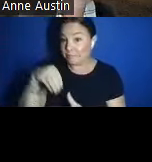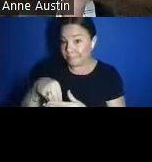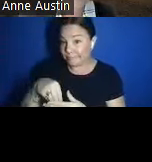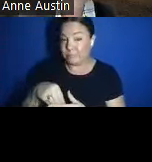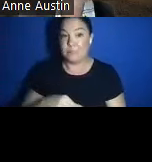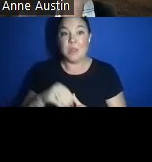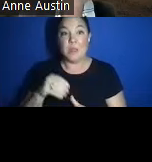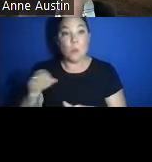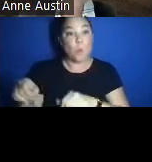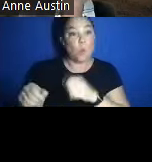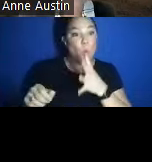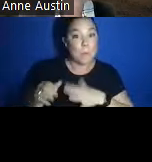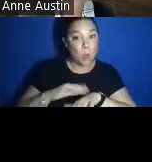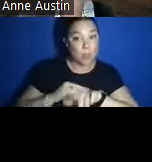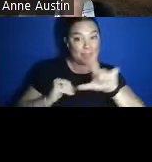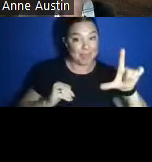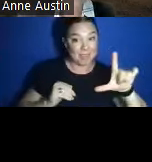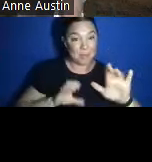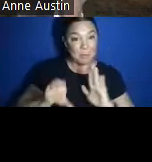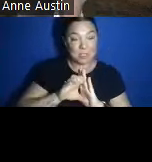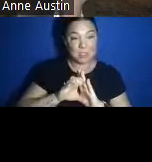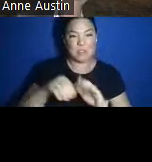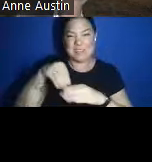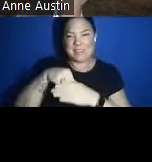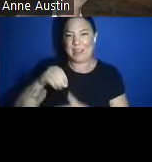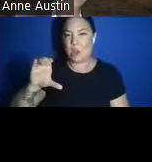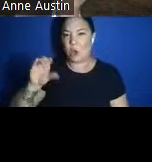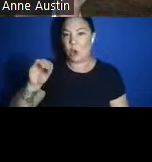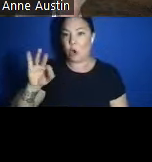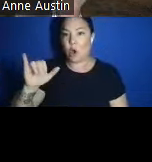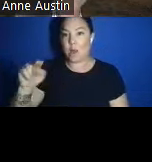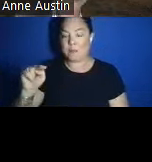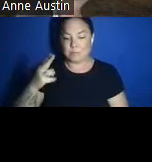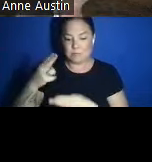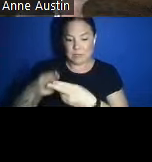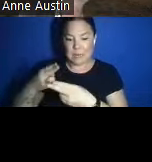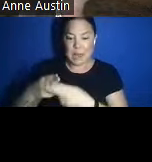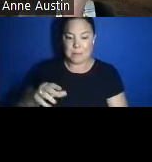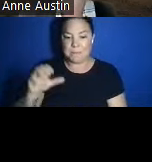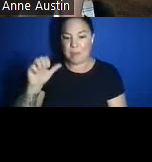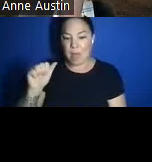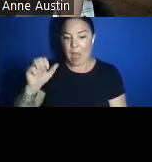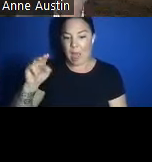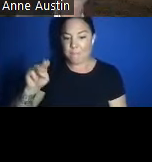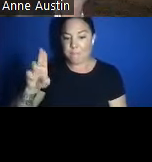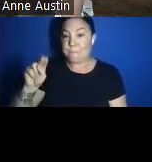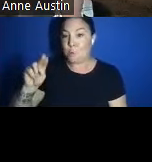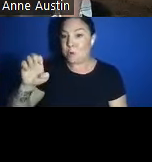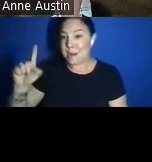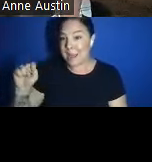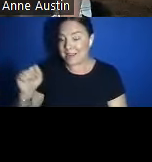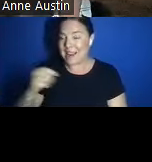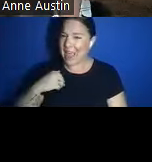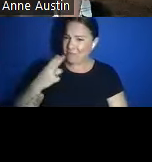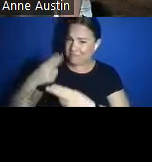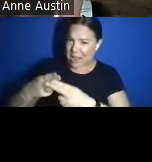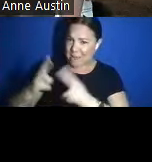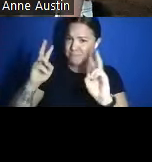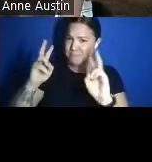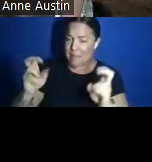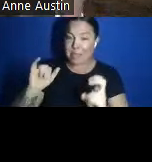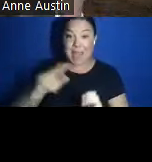the left was found with a coffin. She was named Amunet in the coffin, and she had titles like Priestess of Hathor and Sole